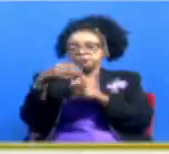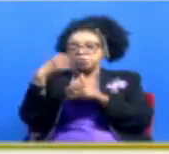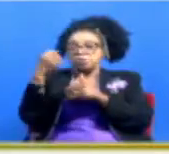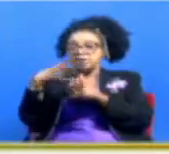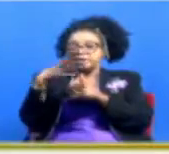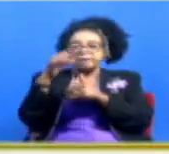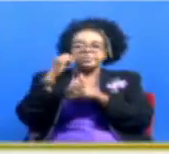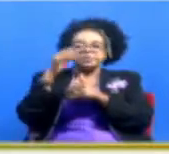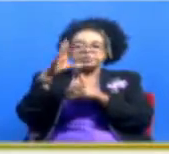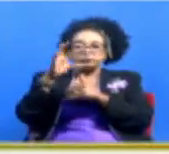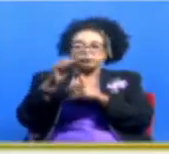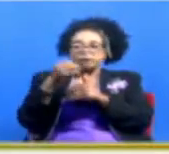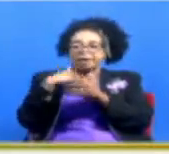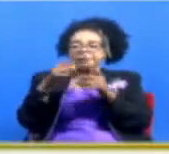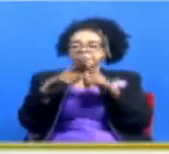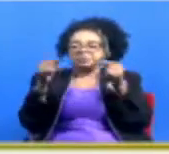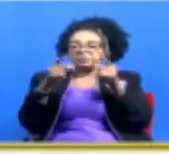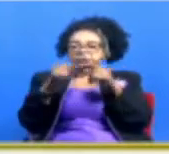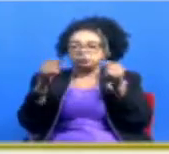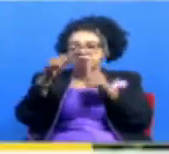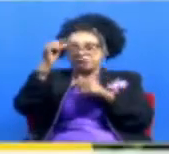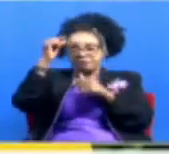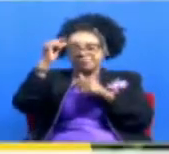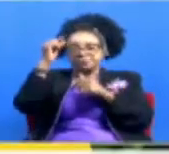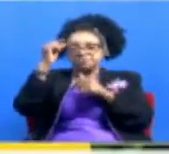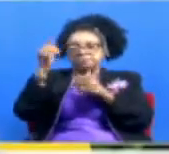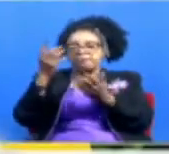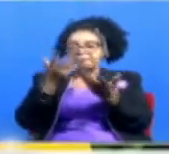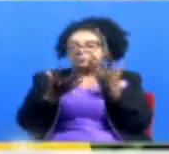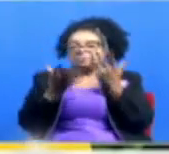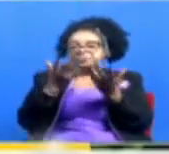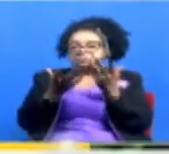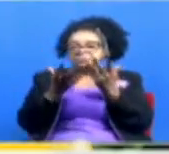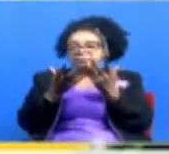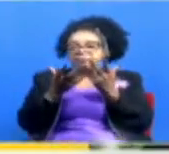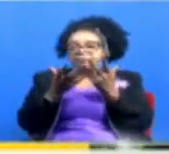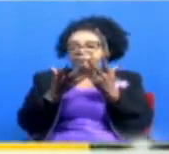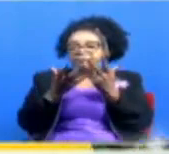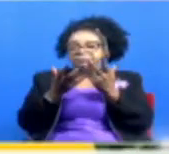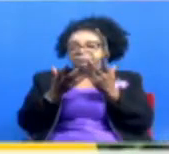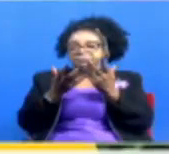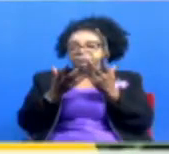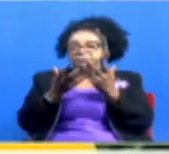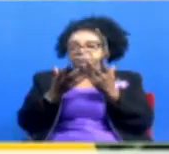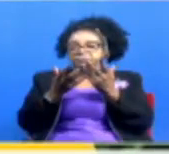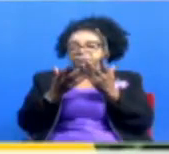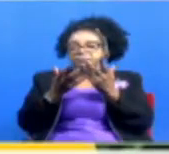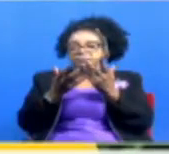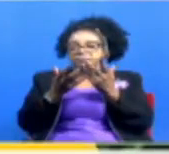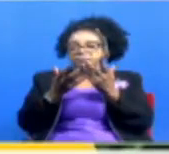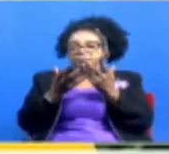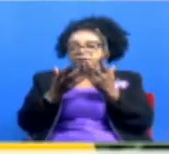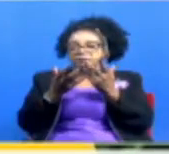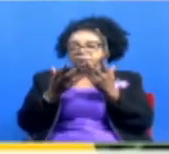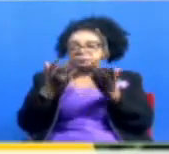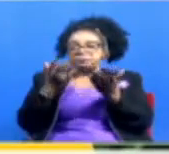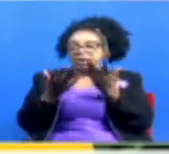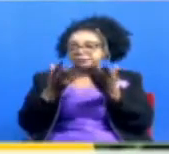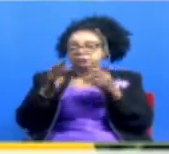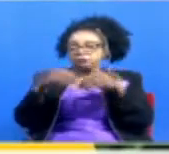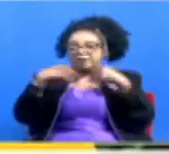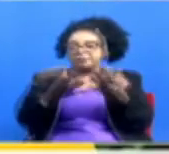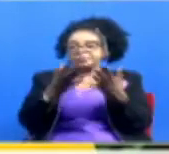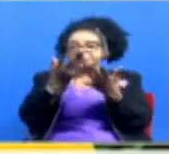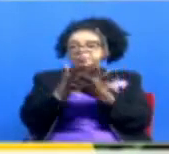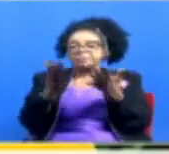Wonderbee CEO has a message to the government. If maybe you are giving youths loan, and then